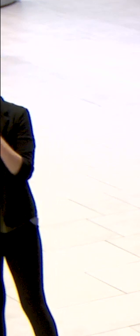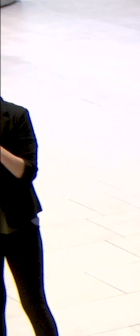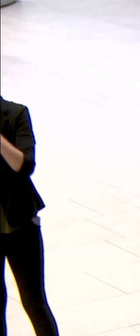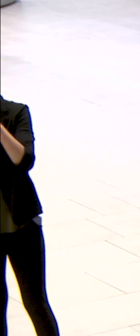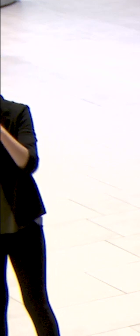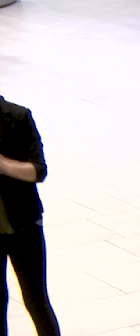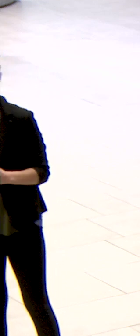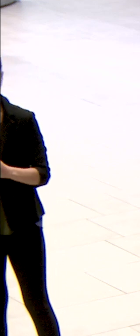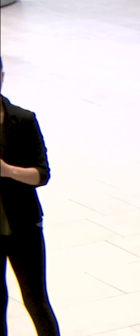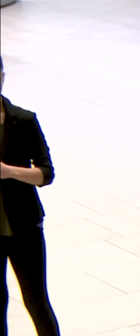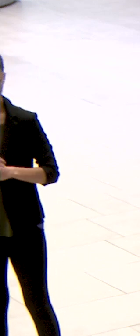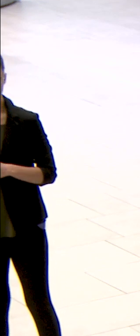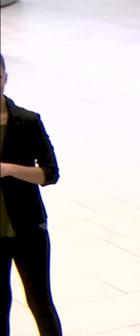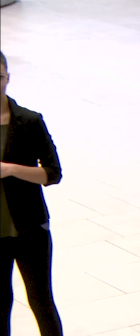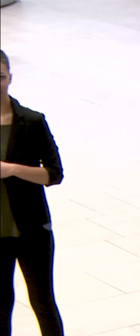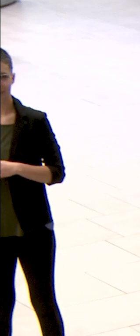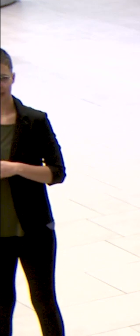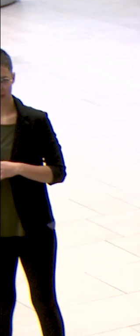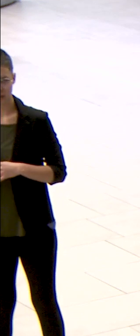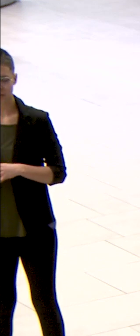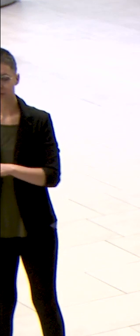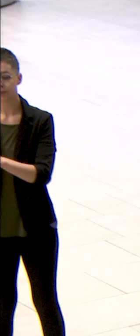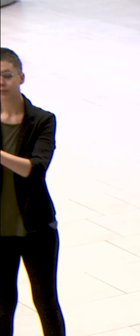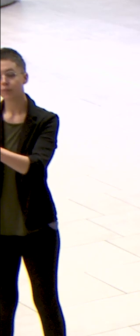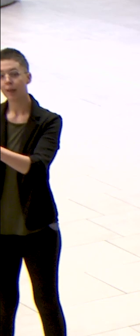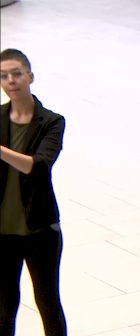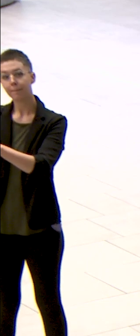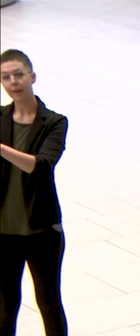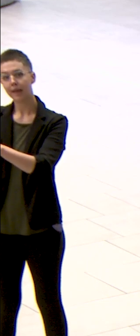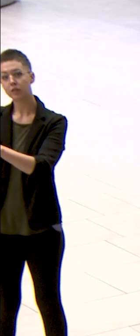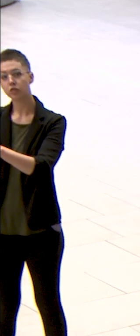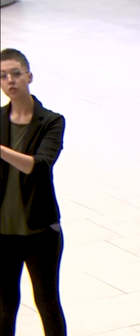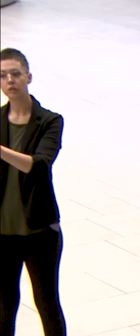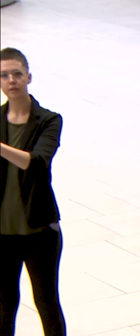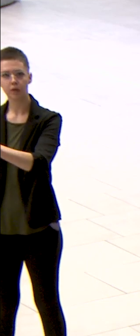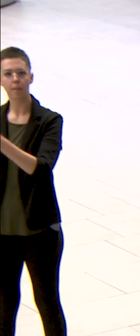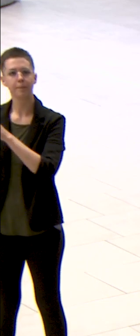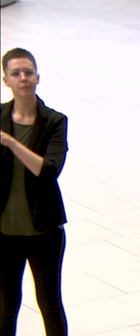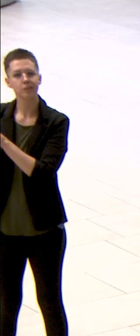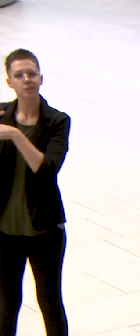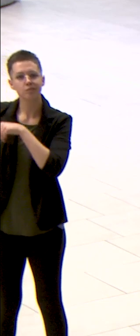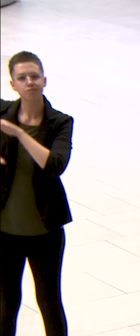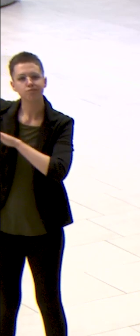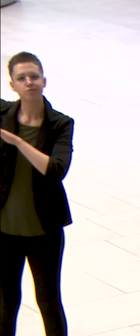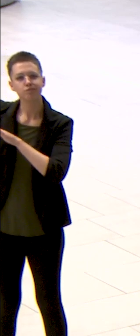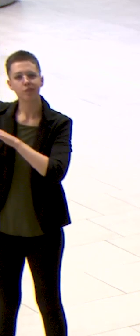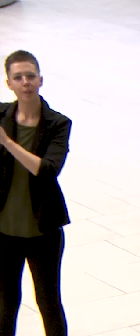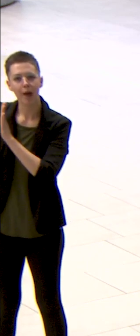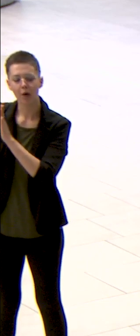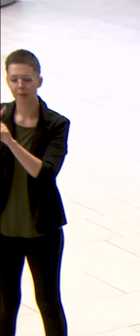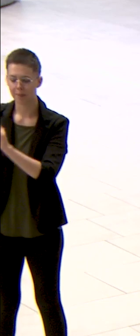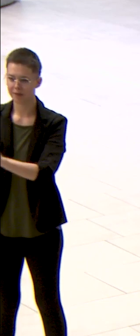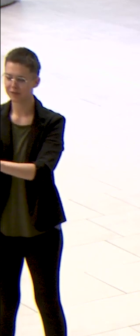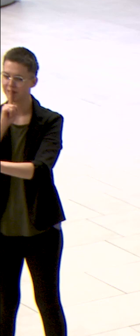co-founders of the company. She, you know, comes from a production background, but she's also just a force and